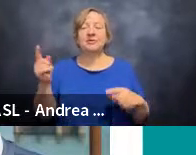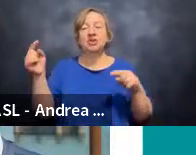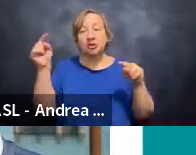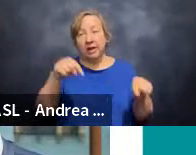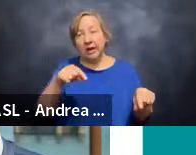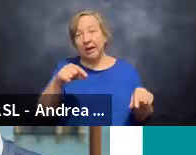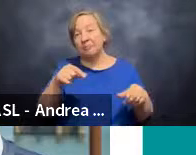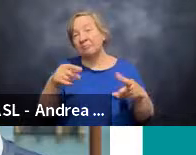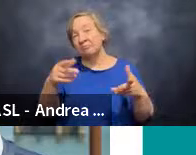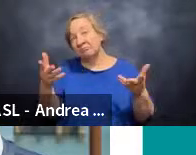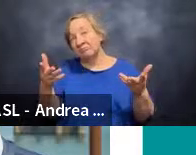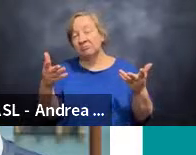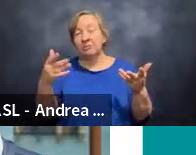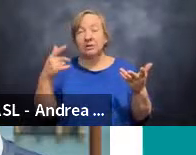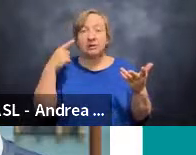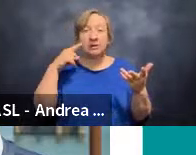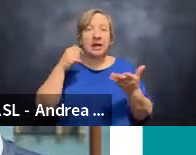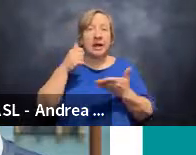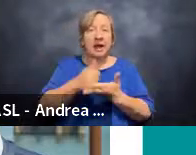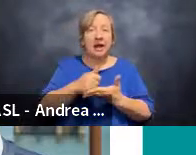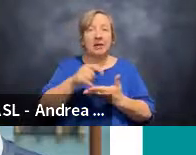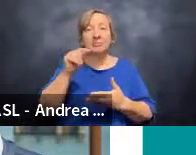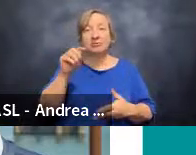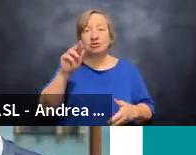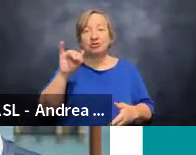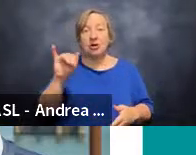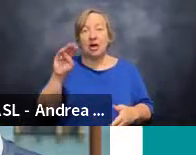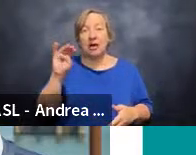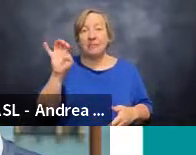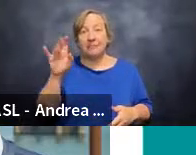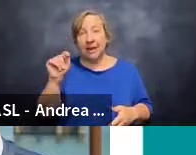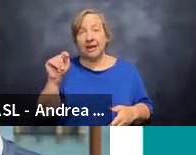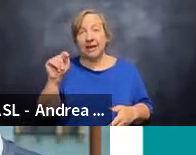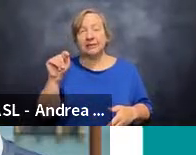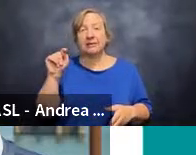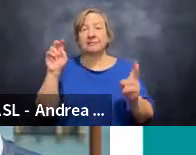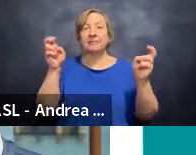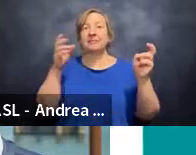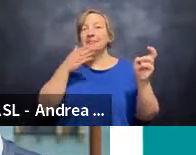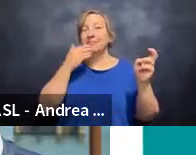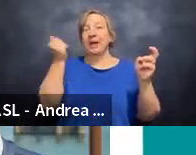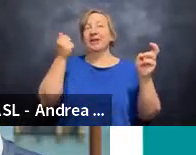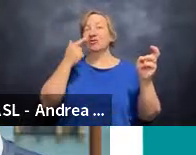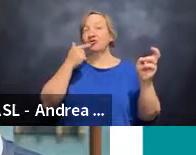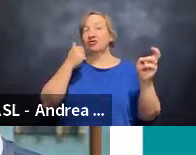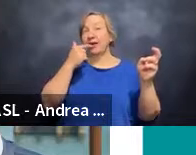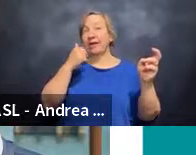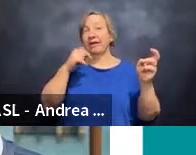primarily to help TriMet celebrate the Better Red opening, but she